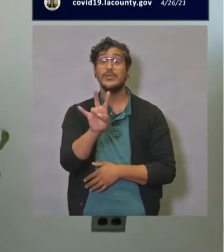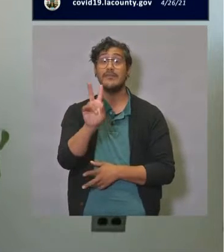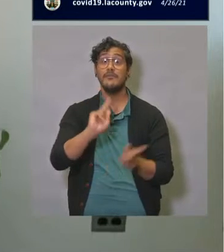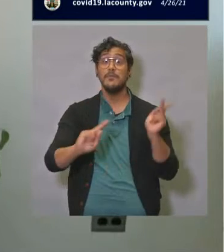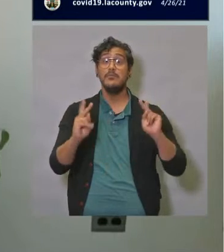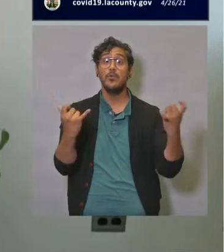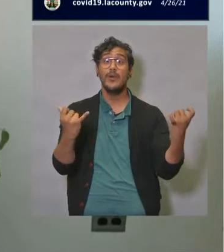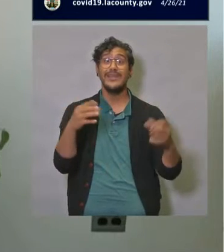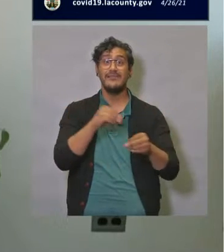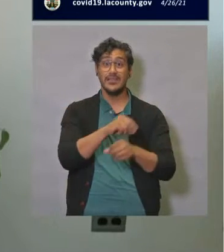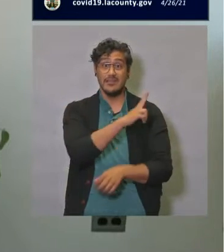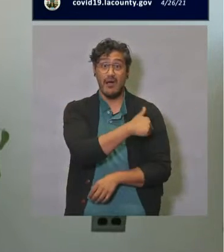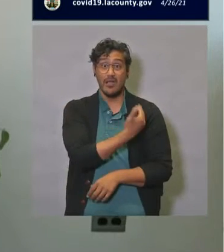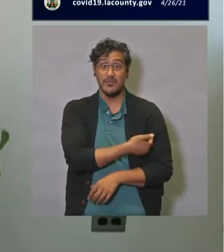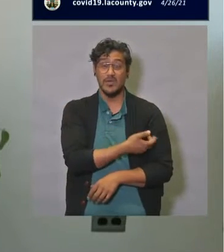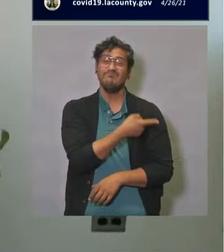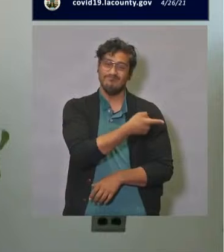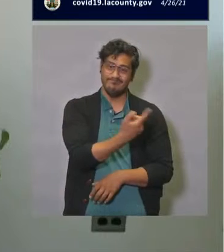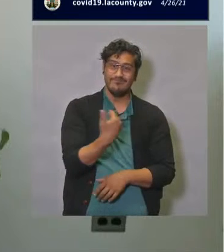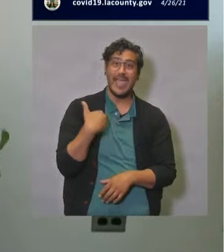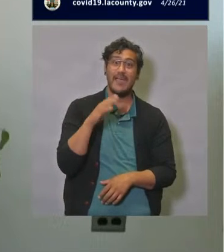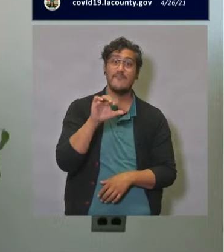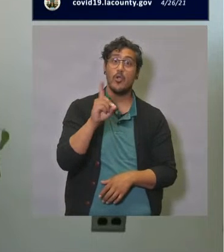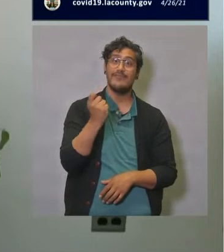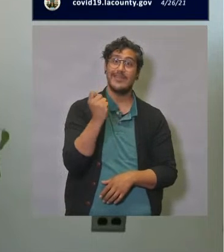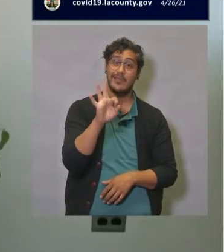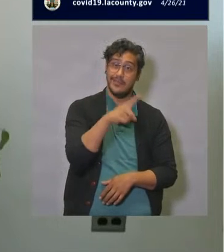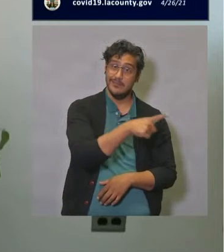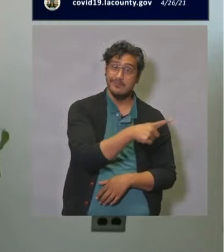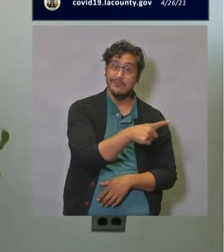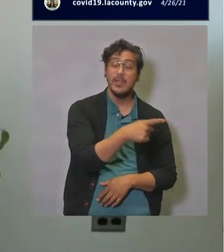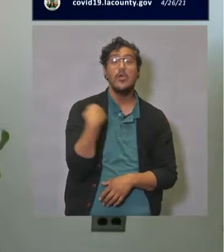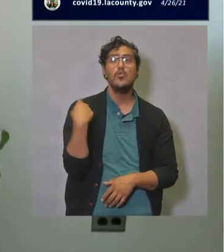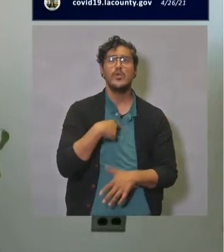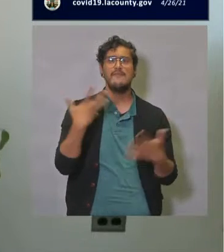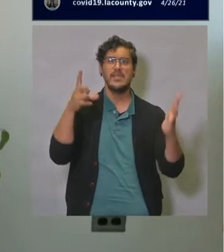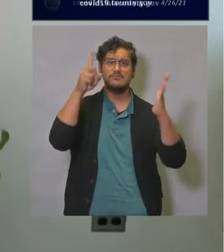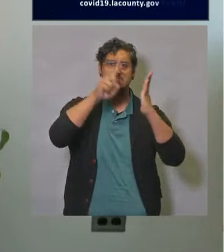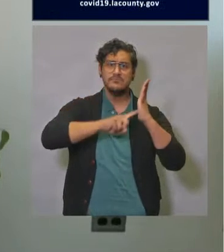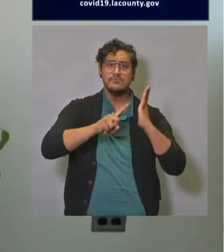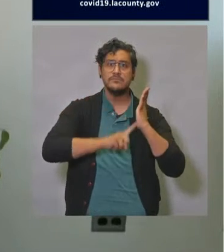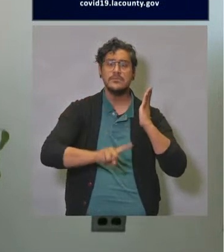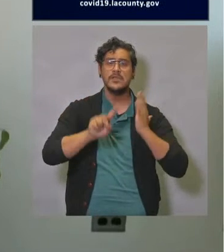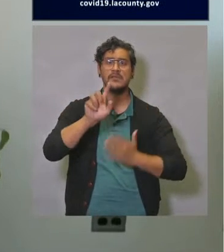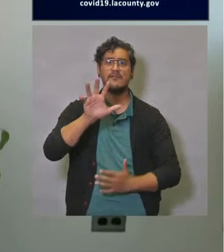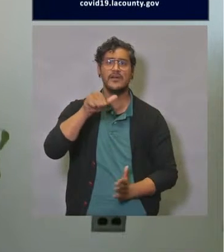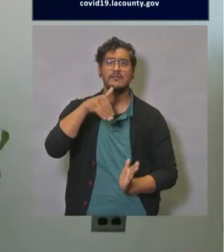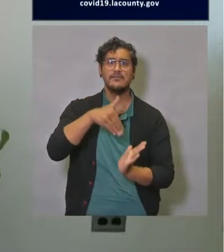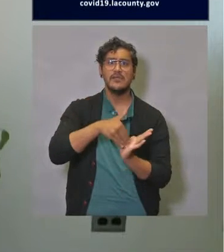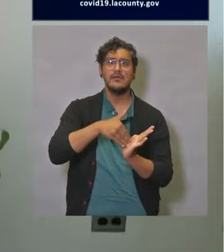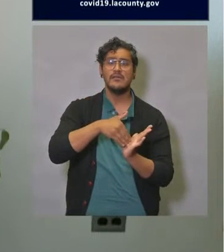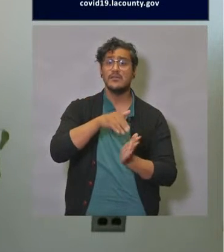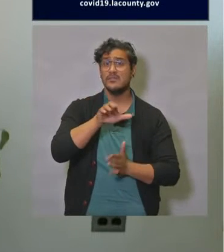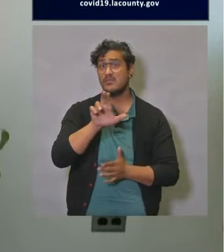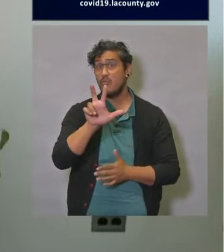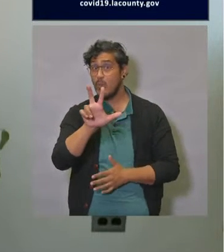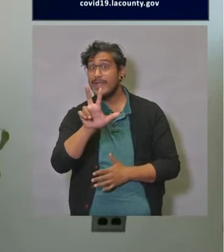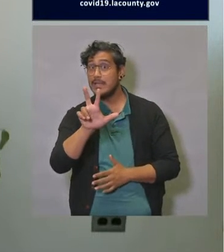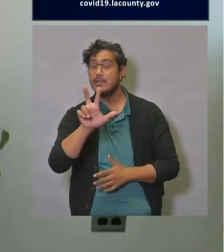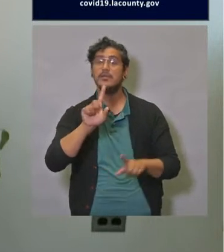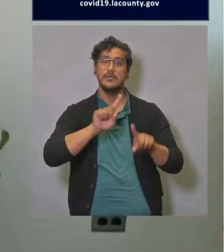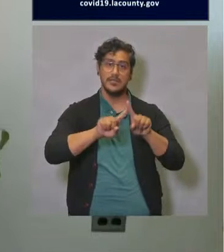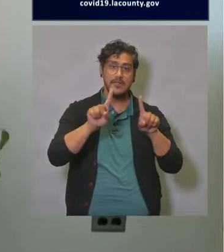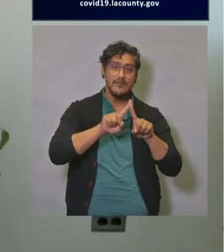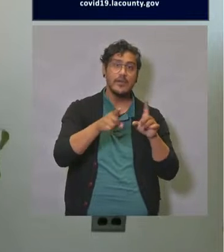currently hospitalized with COVID-19. We have investigated a total of 5,003